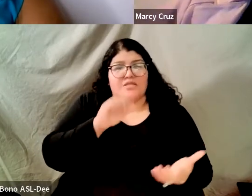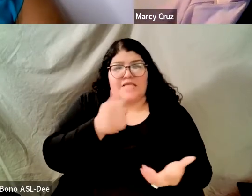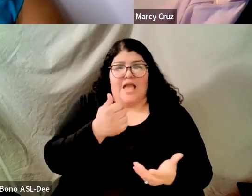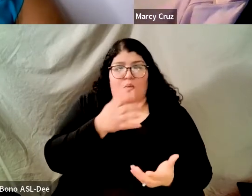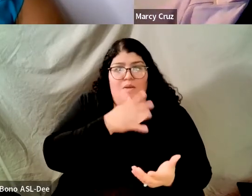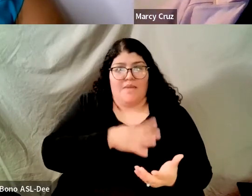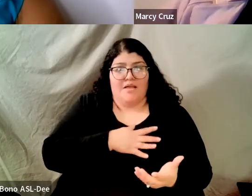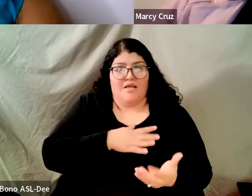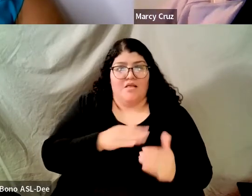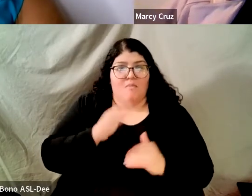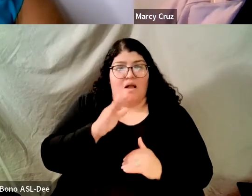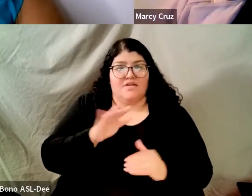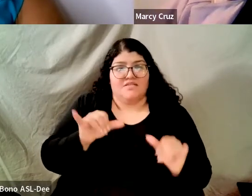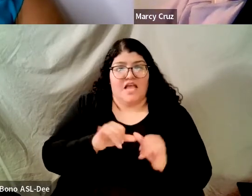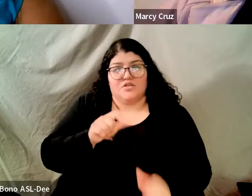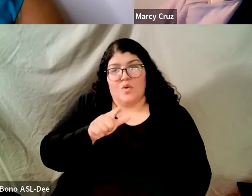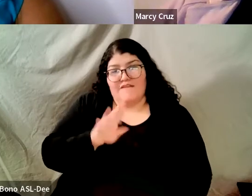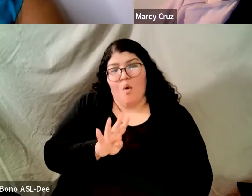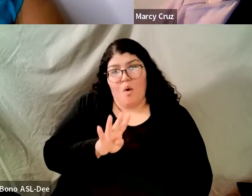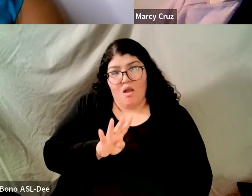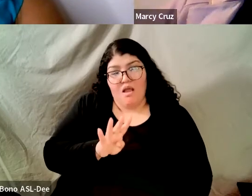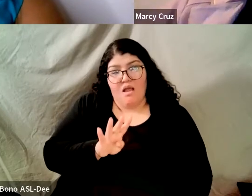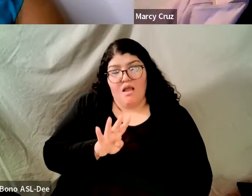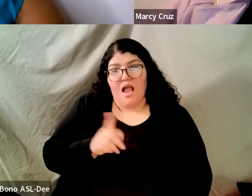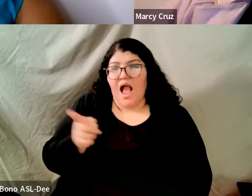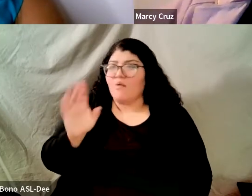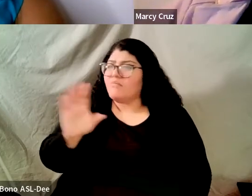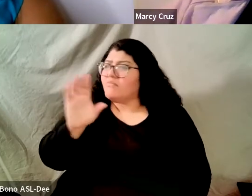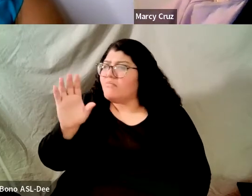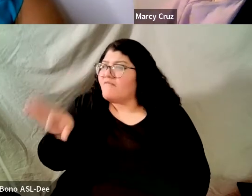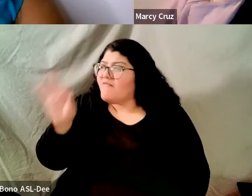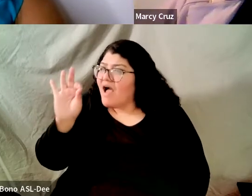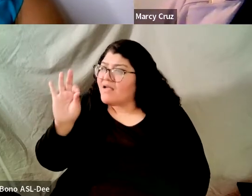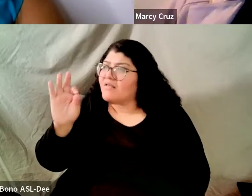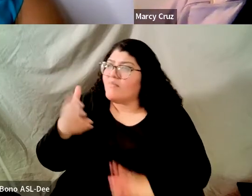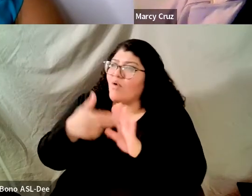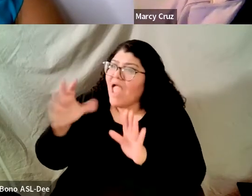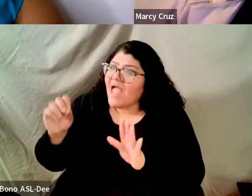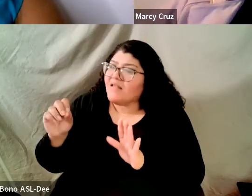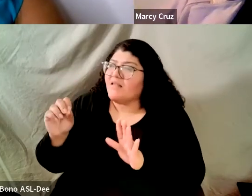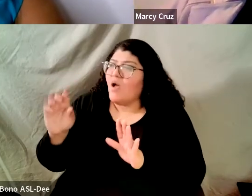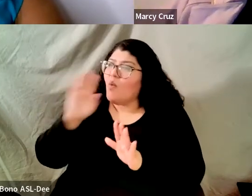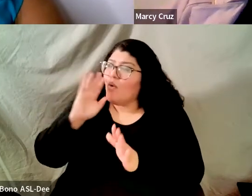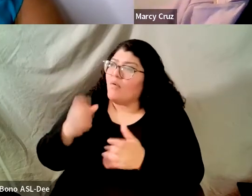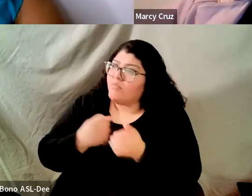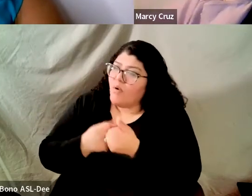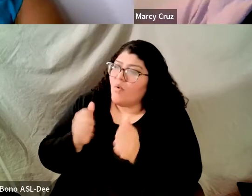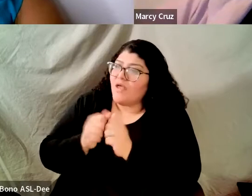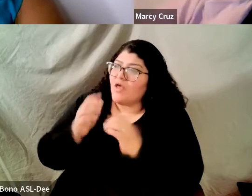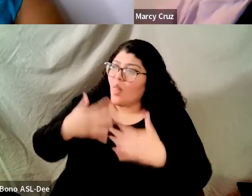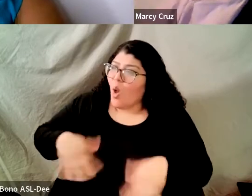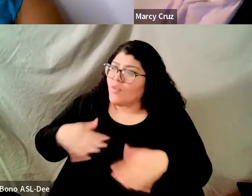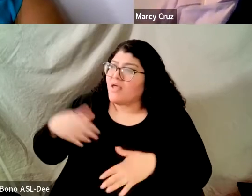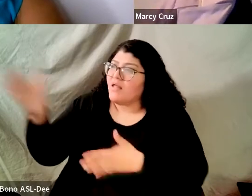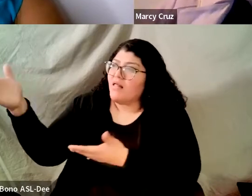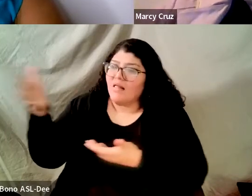size 24. And I would find a brand to sponsor us clothing, and each of the women would provide imagery, and